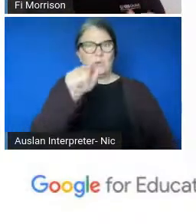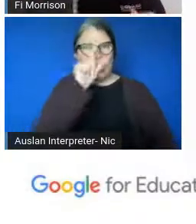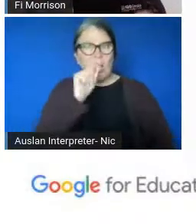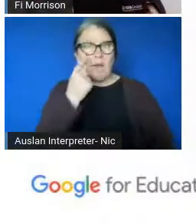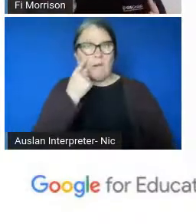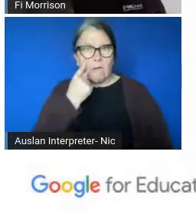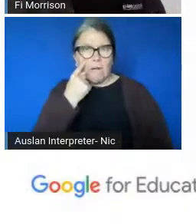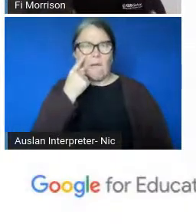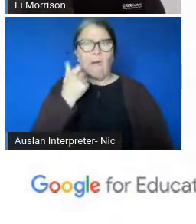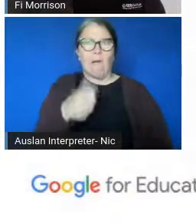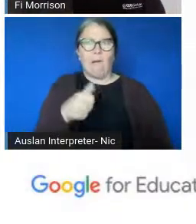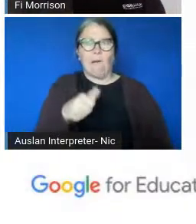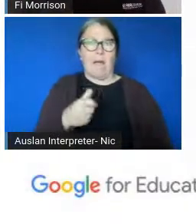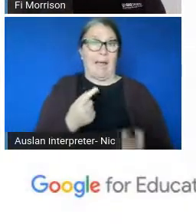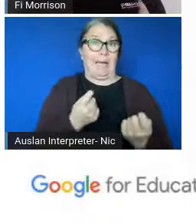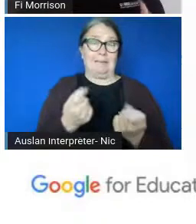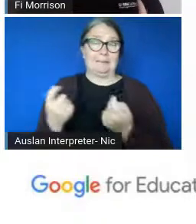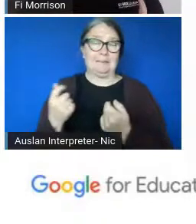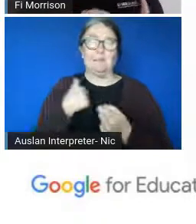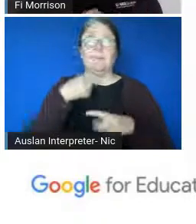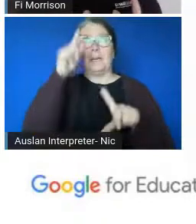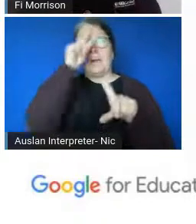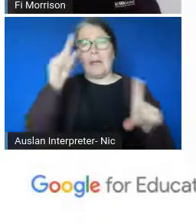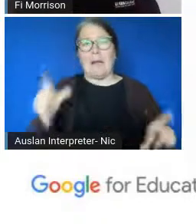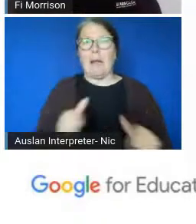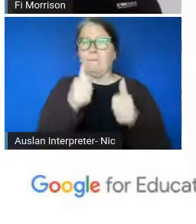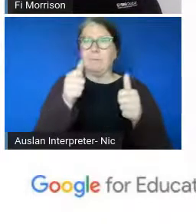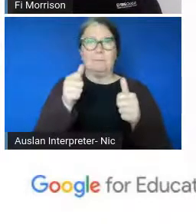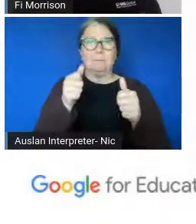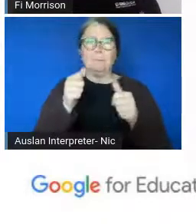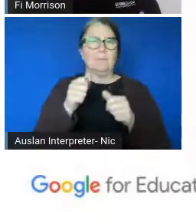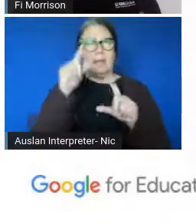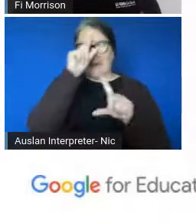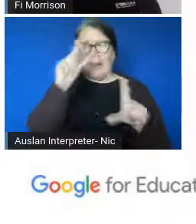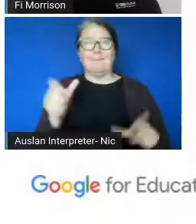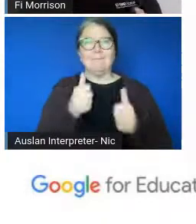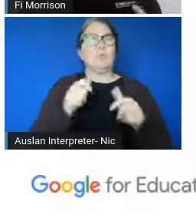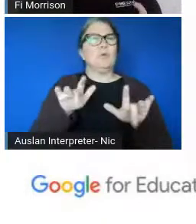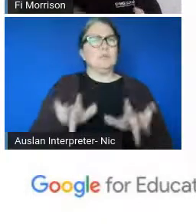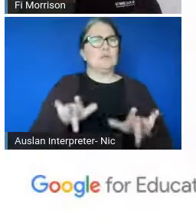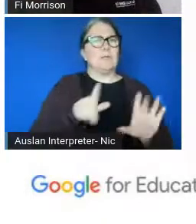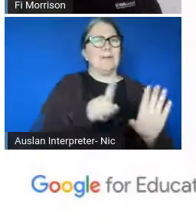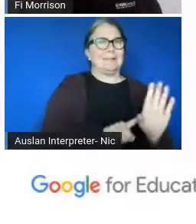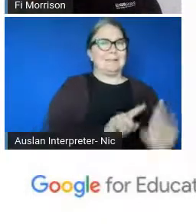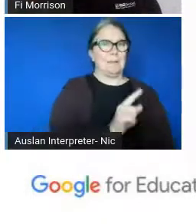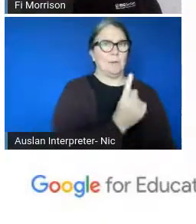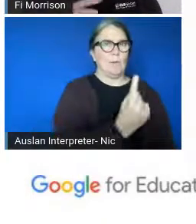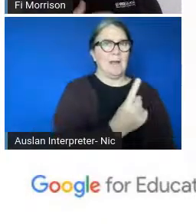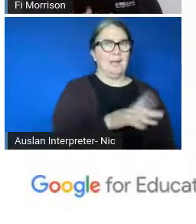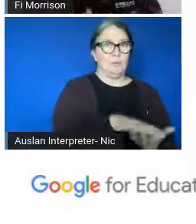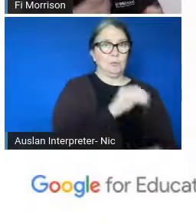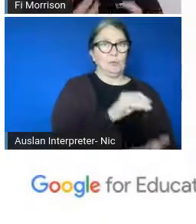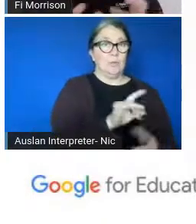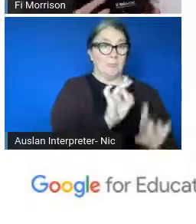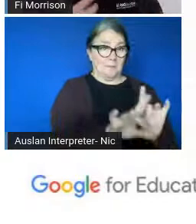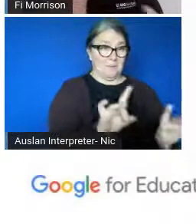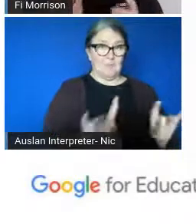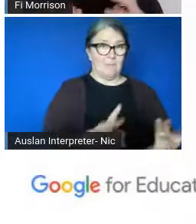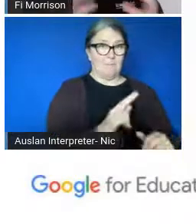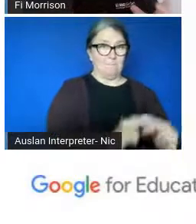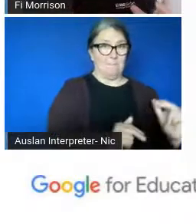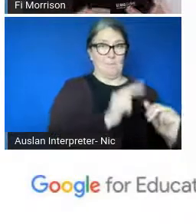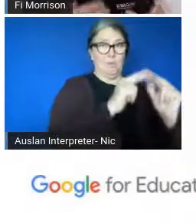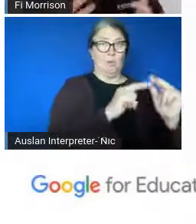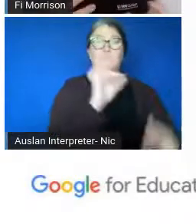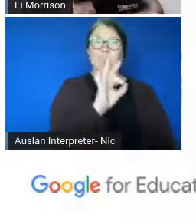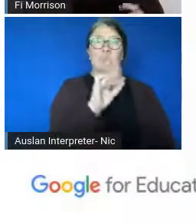are. I absolutely love them. I haven't used them with my year 1 students yet in terms of them building it, but they're able to easily